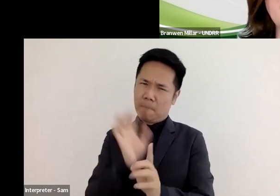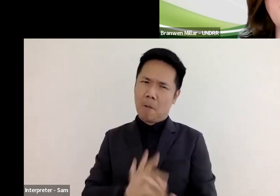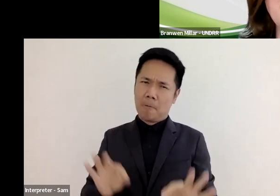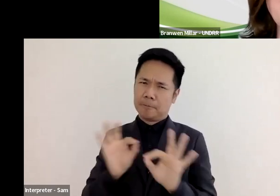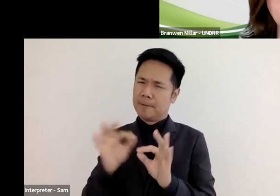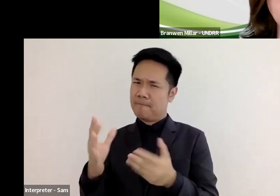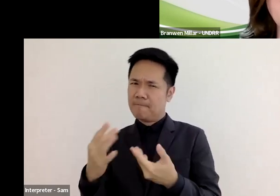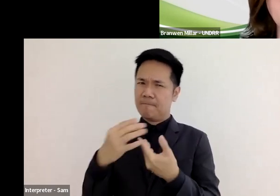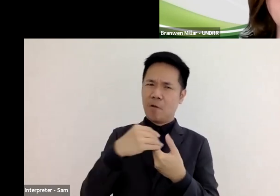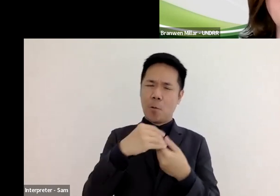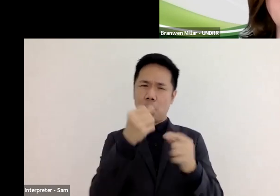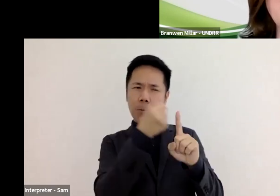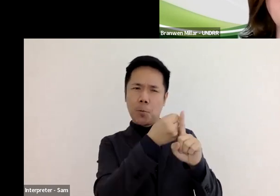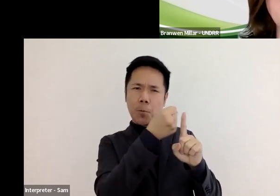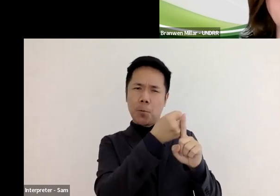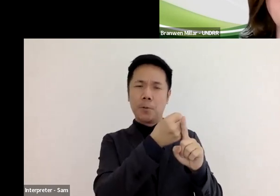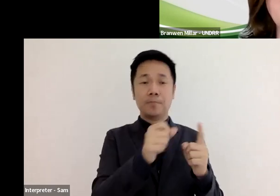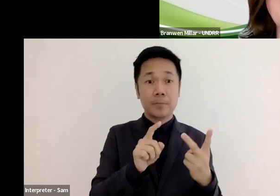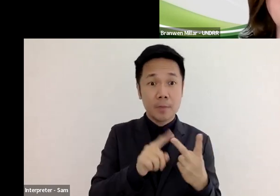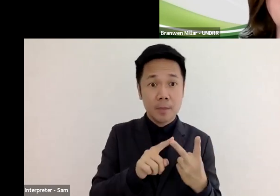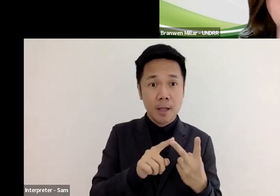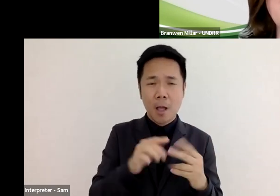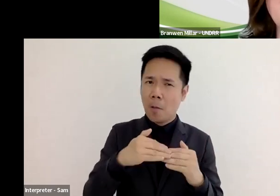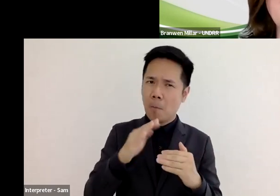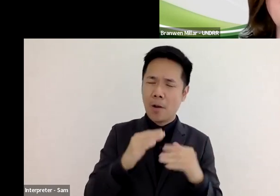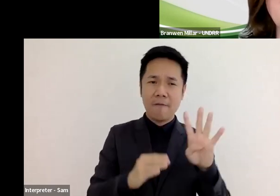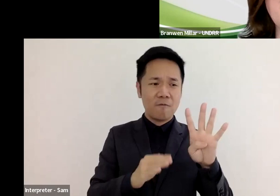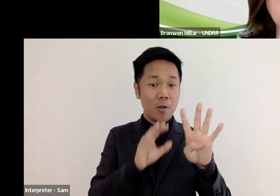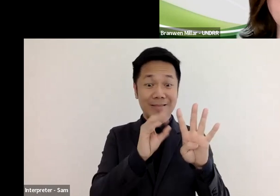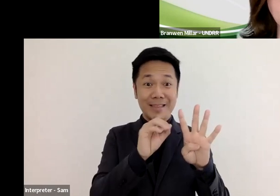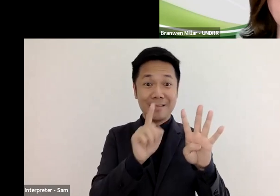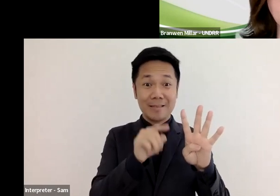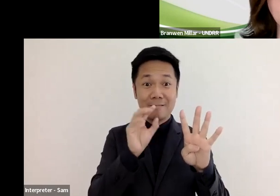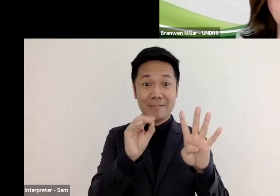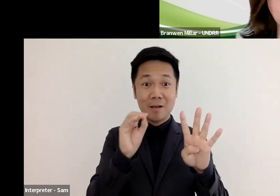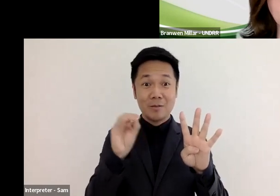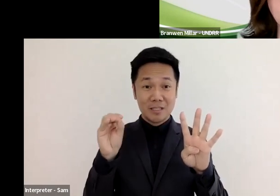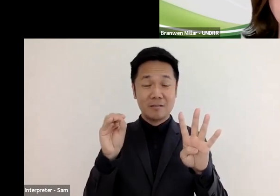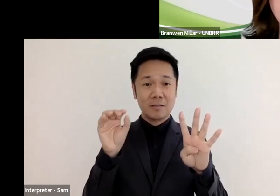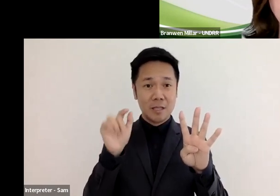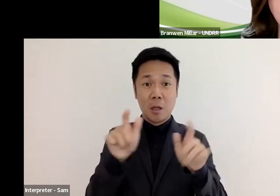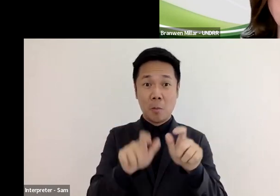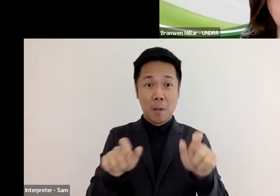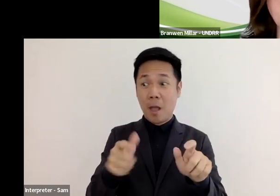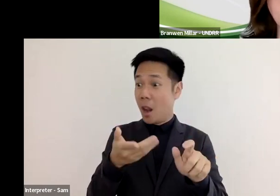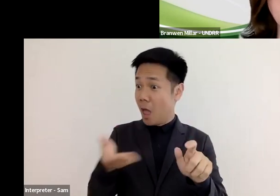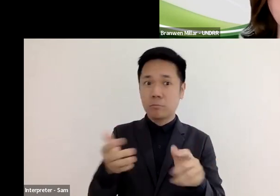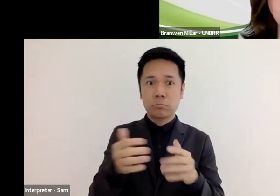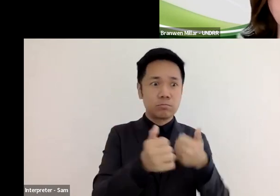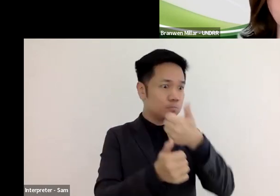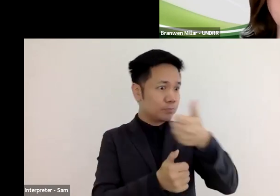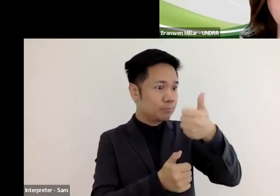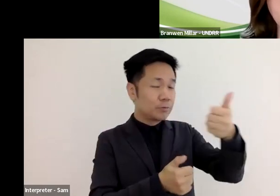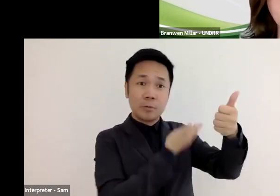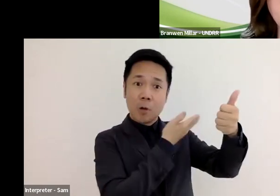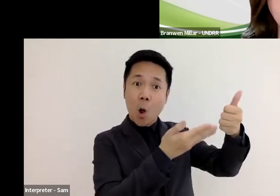we do have examples of more than 40,000 forest users groups, which is led by women, and same